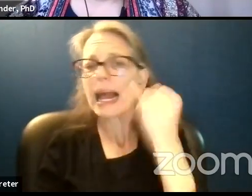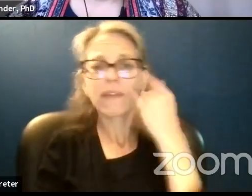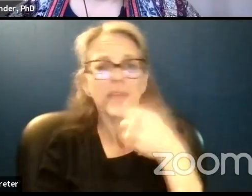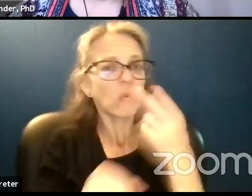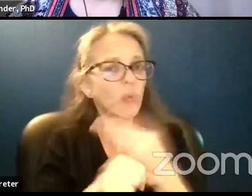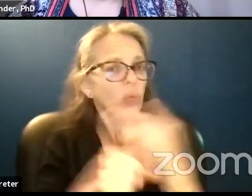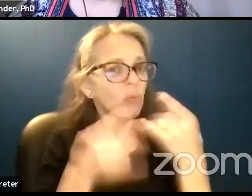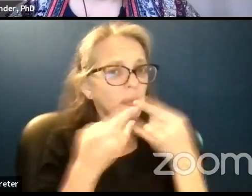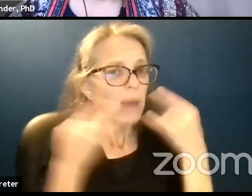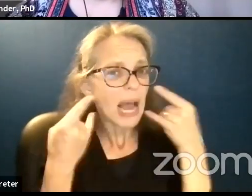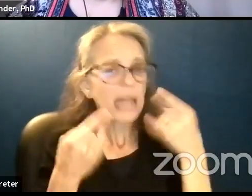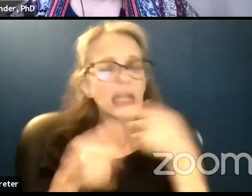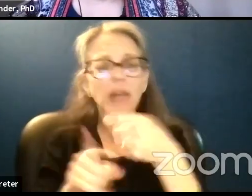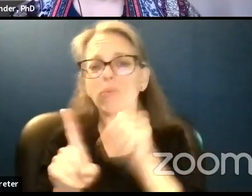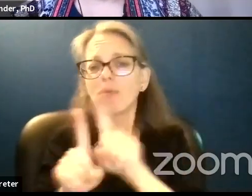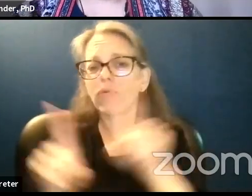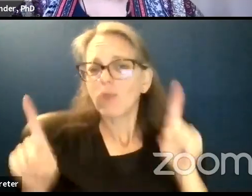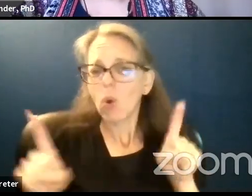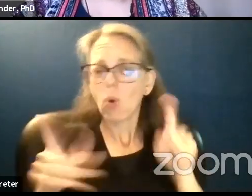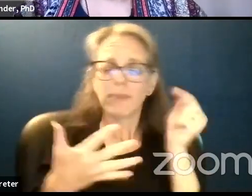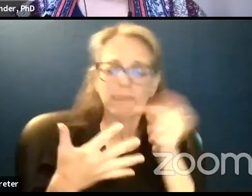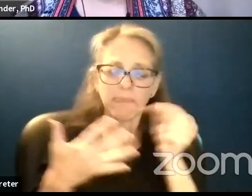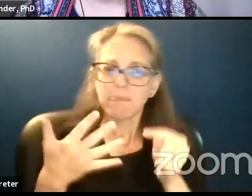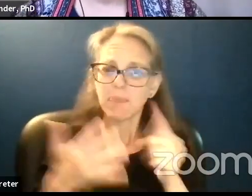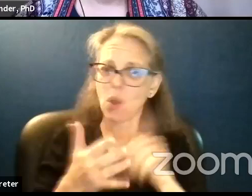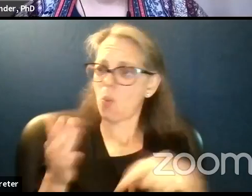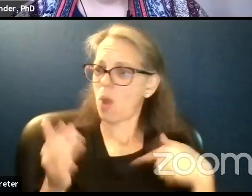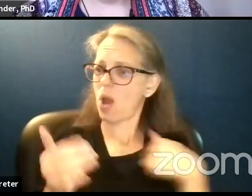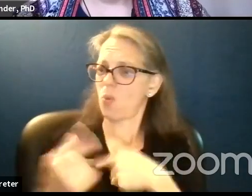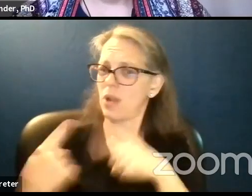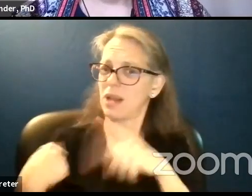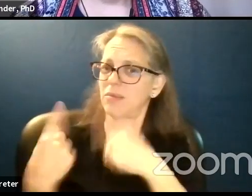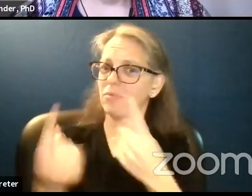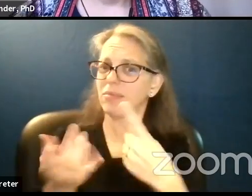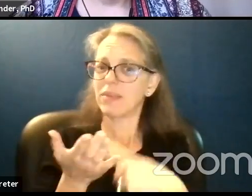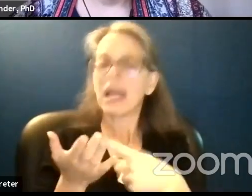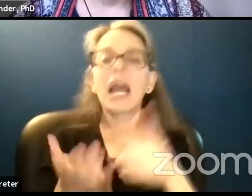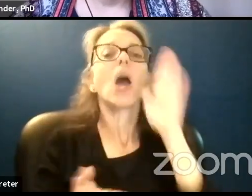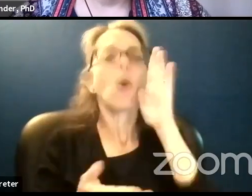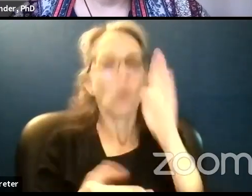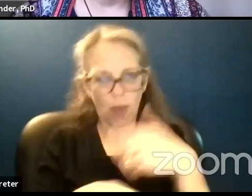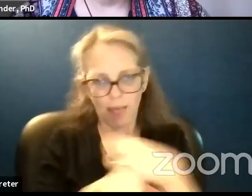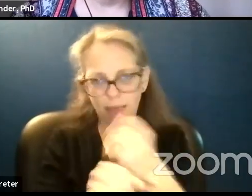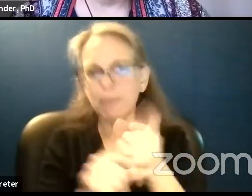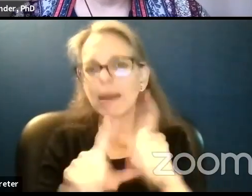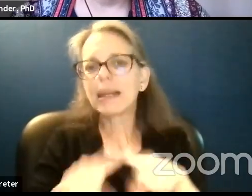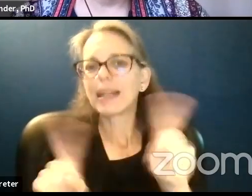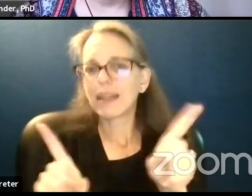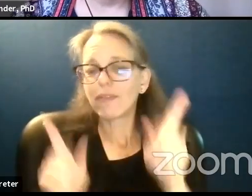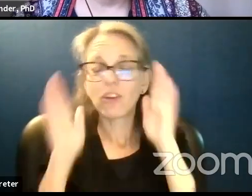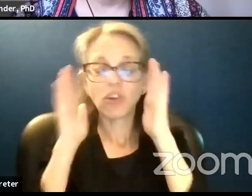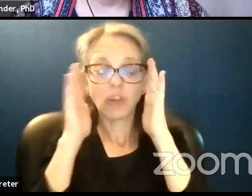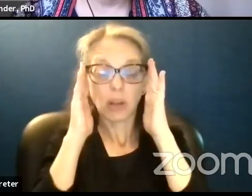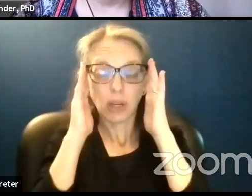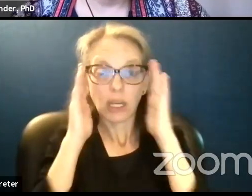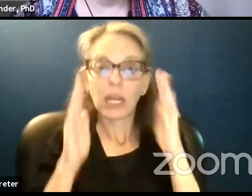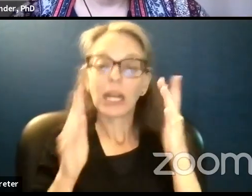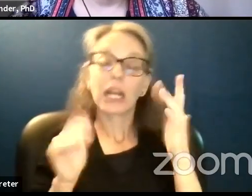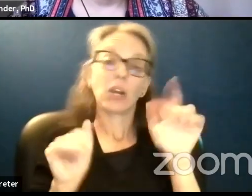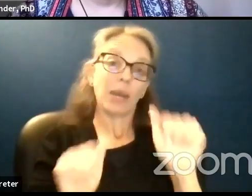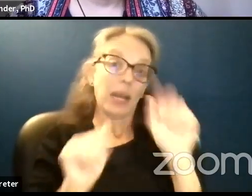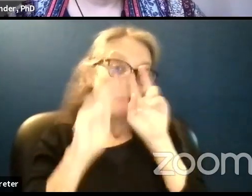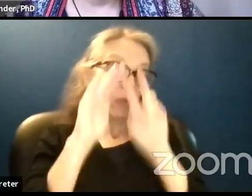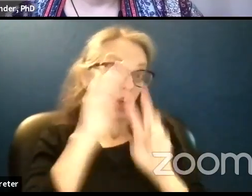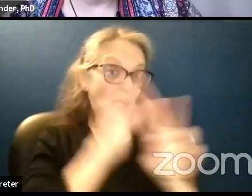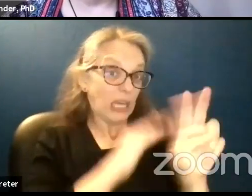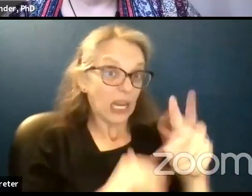if you stay away, and all those things we've been talking about this whole time, it really will make a difference. In terms of predicting, you know, are we going